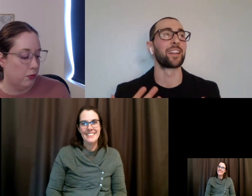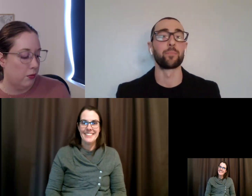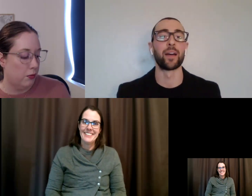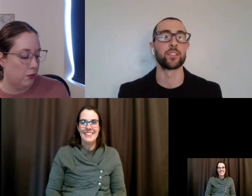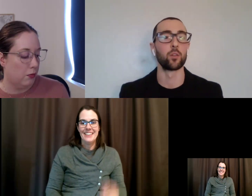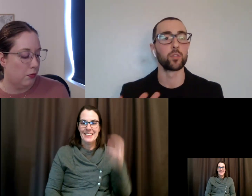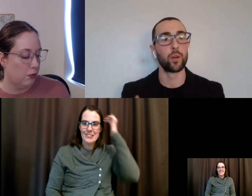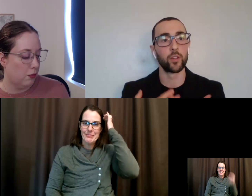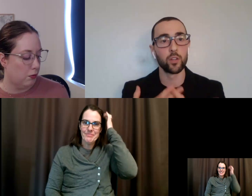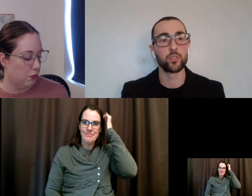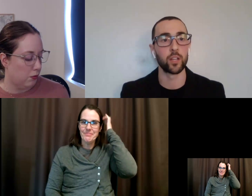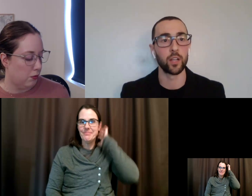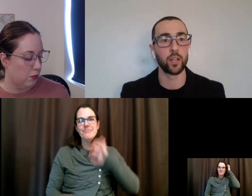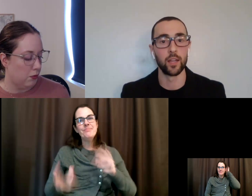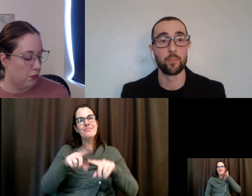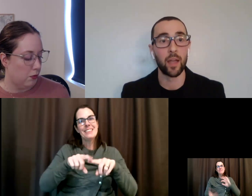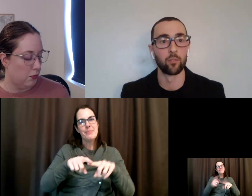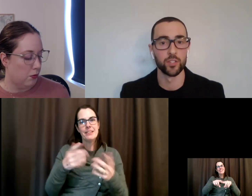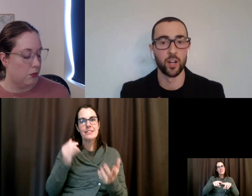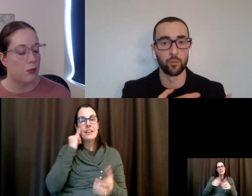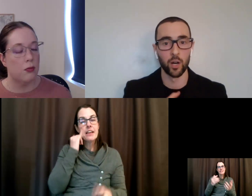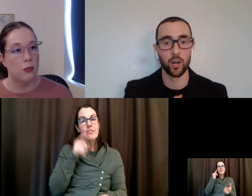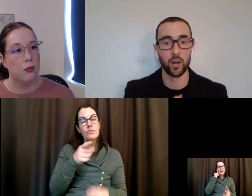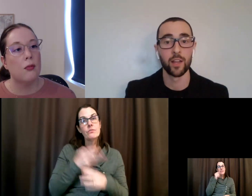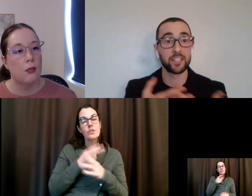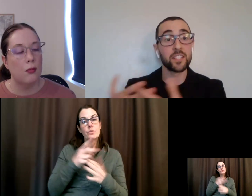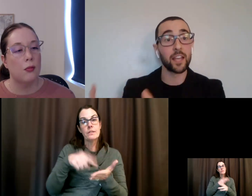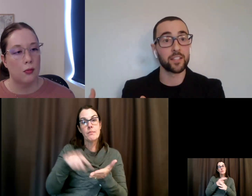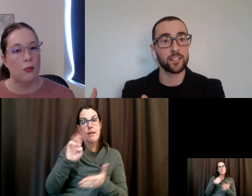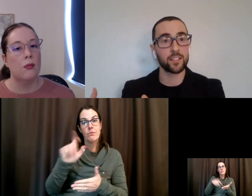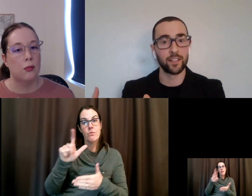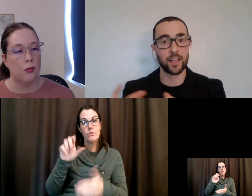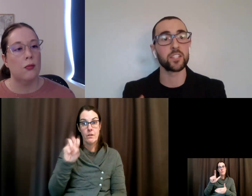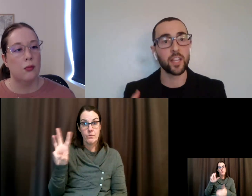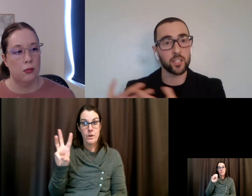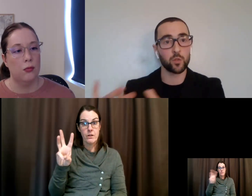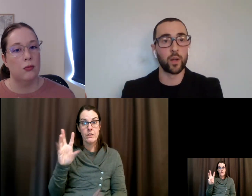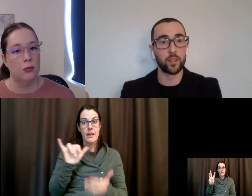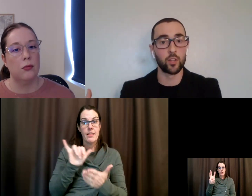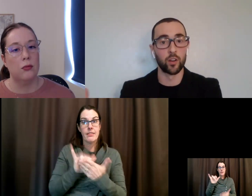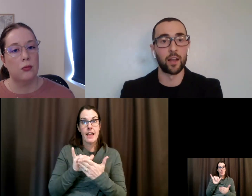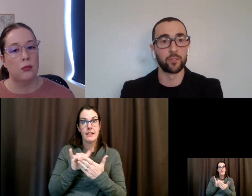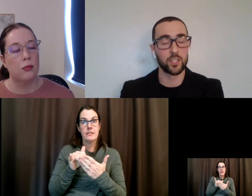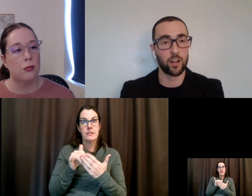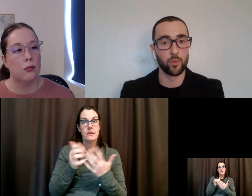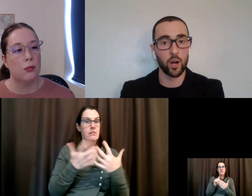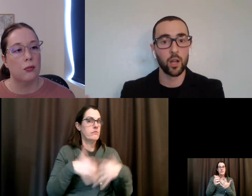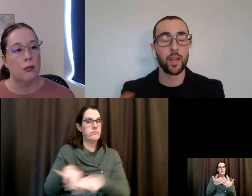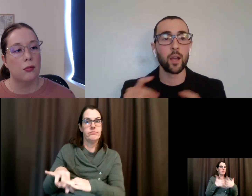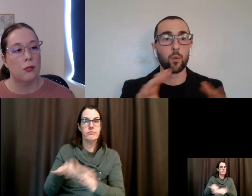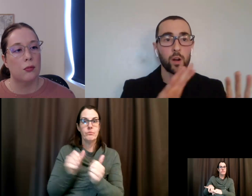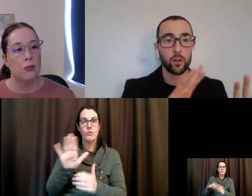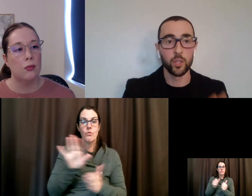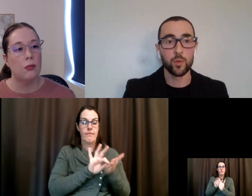it kind of depends. So if you're using a payroll software that syncs, let's say it syncs with your accounting